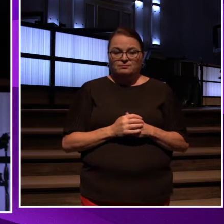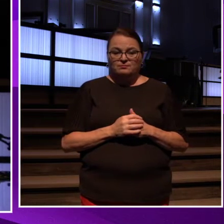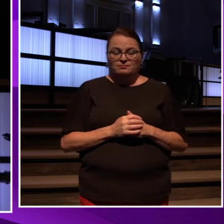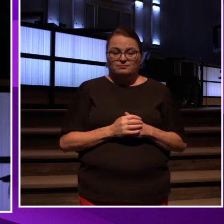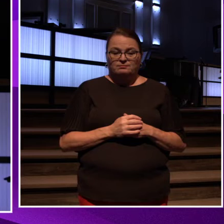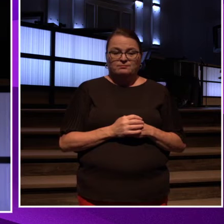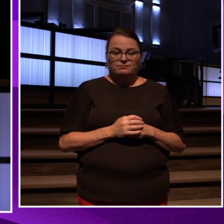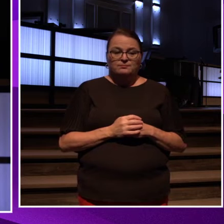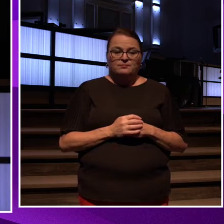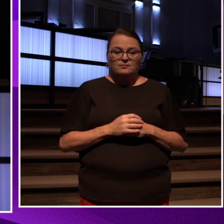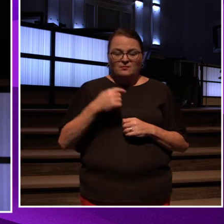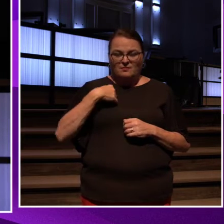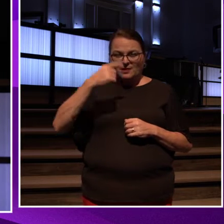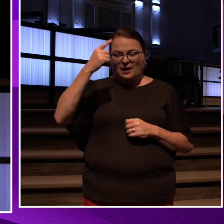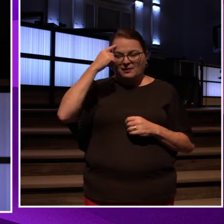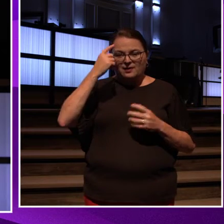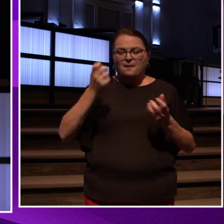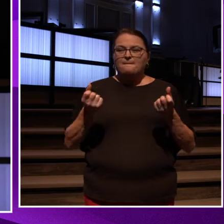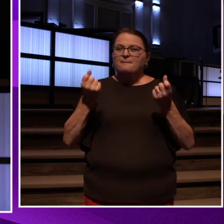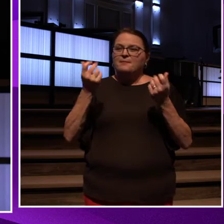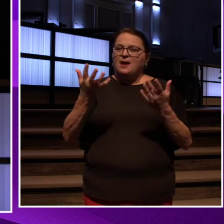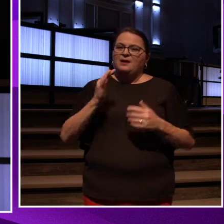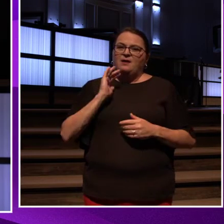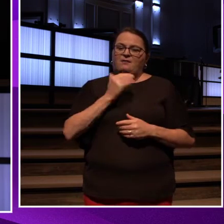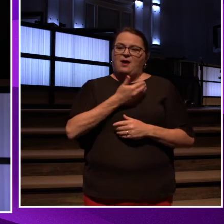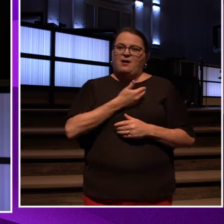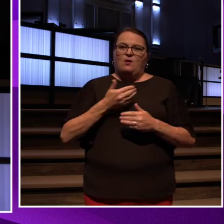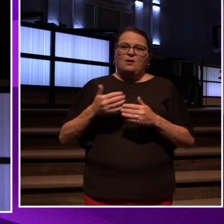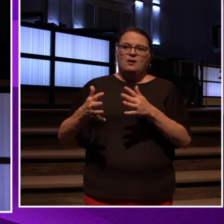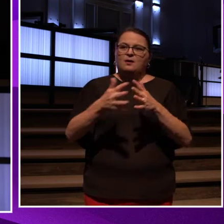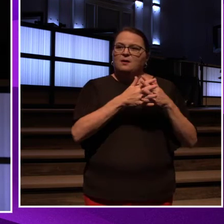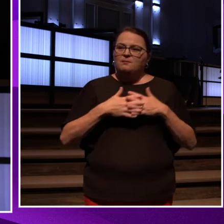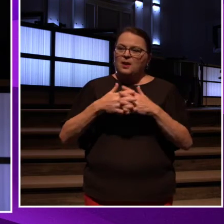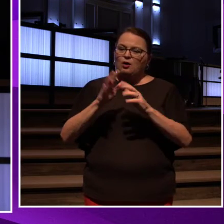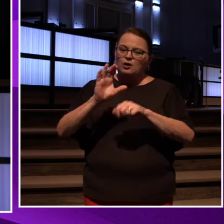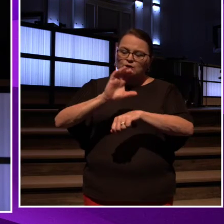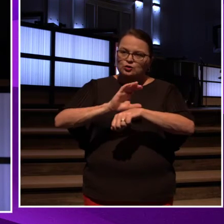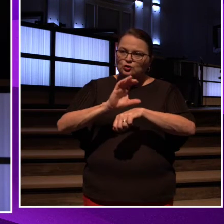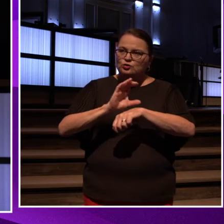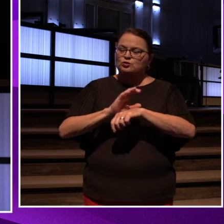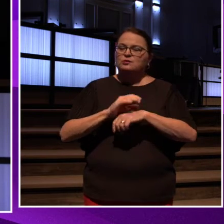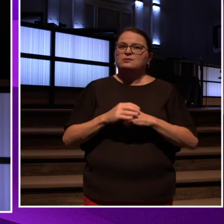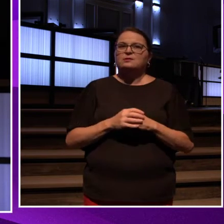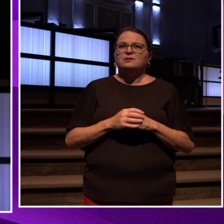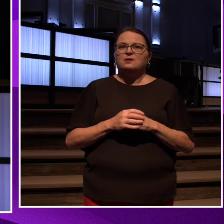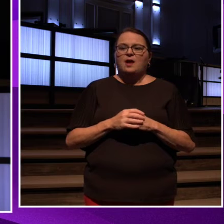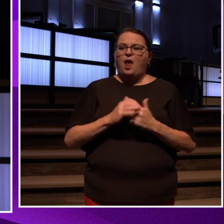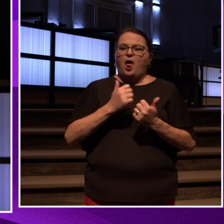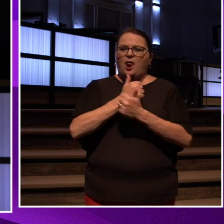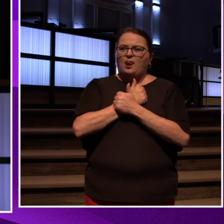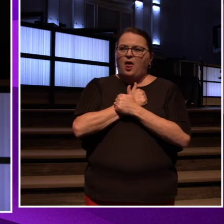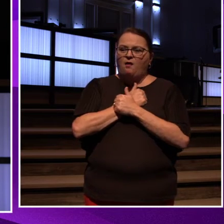I think many of our American churches and Christians today are loving the world more than we're loving